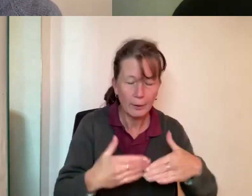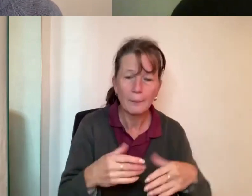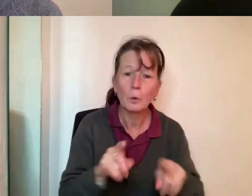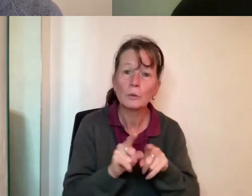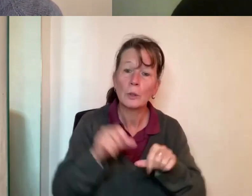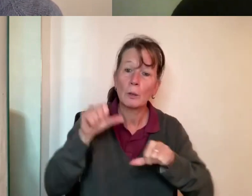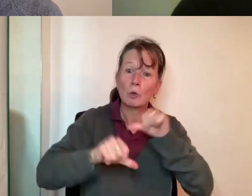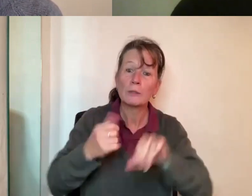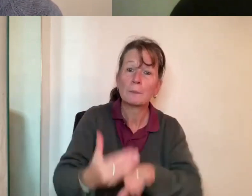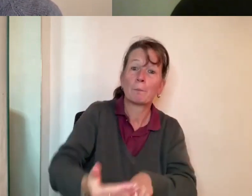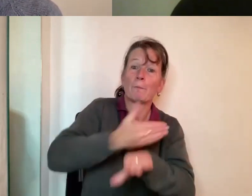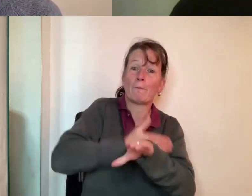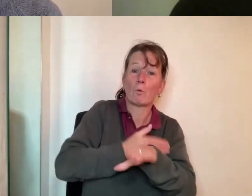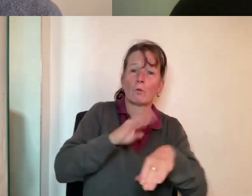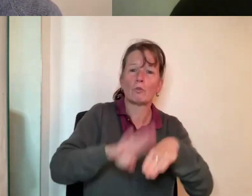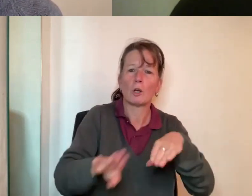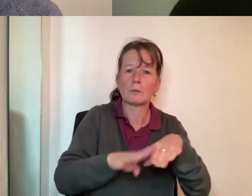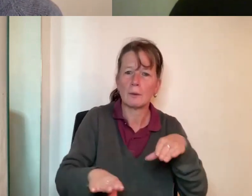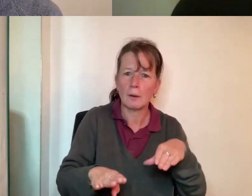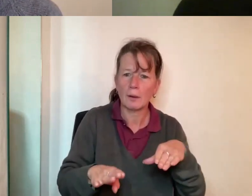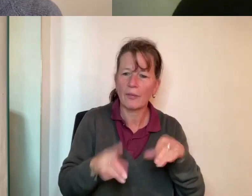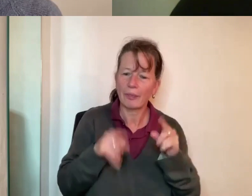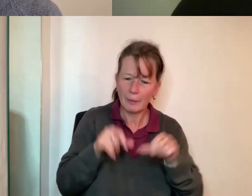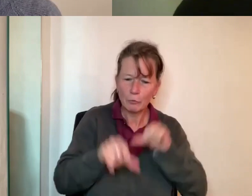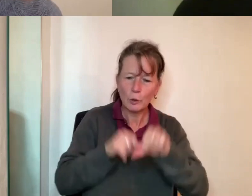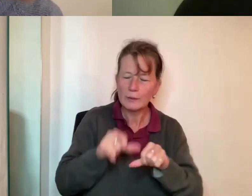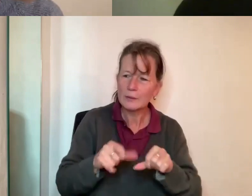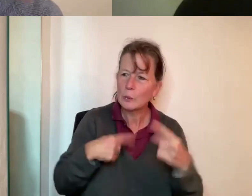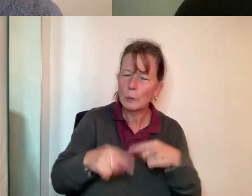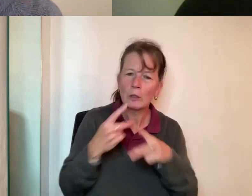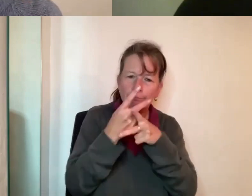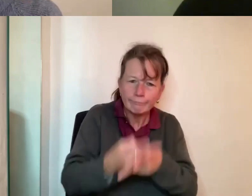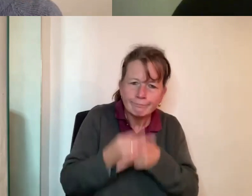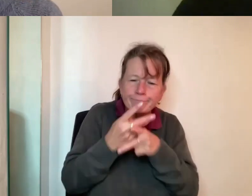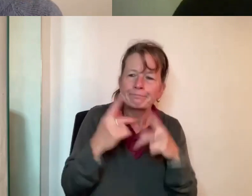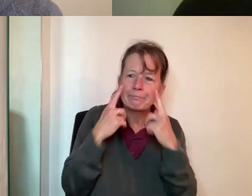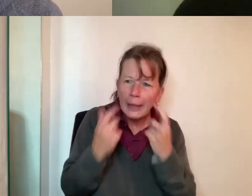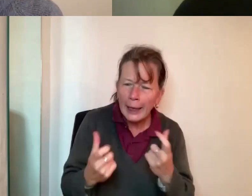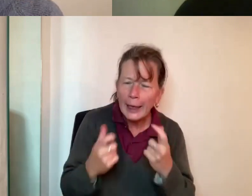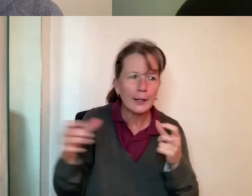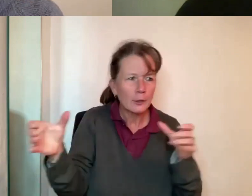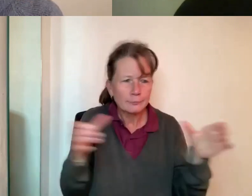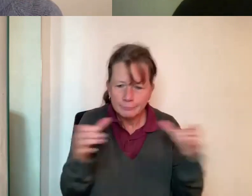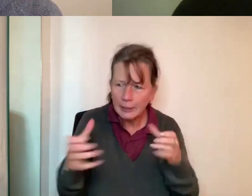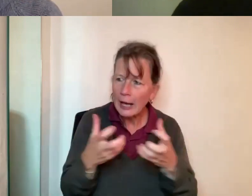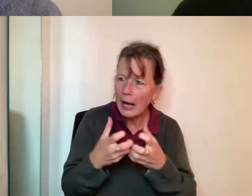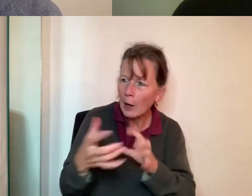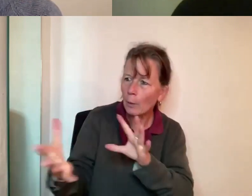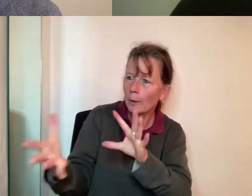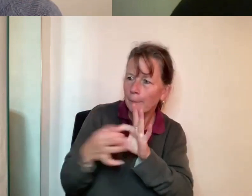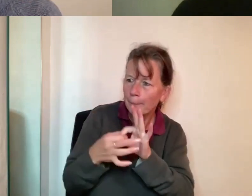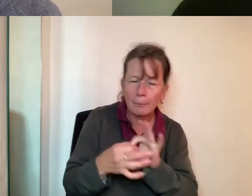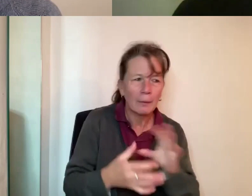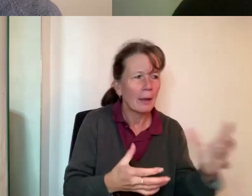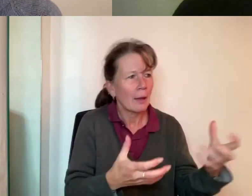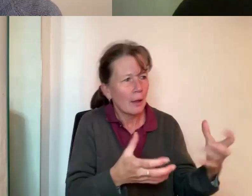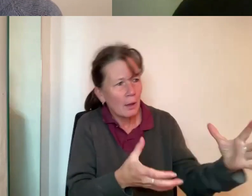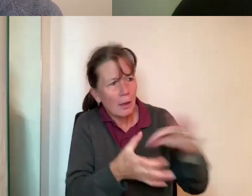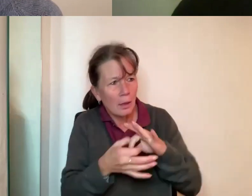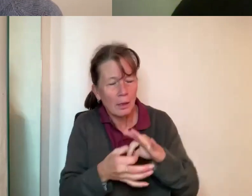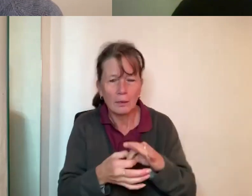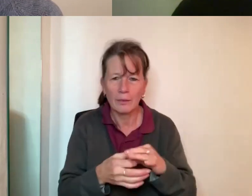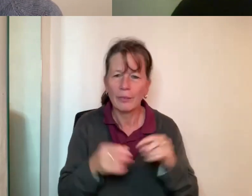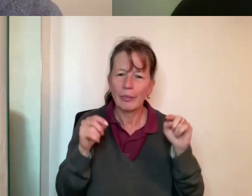process leading up to that. In terms of the way in which we engage people, the way in which we bring people into the process also needs to